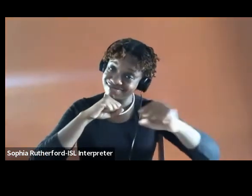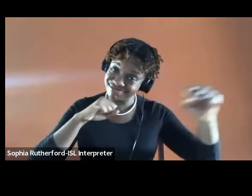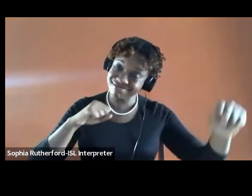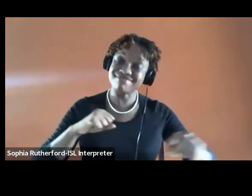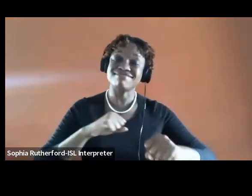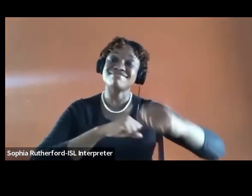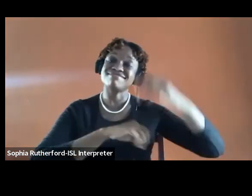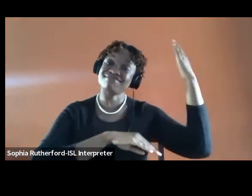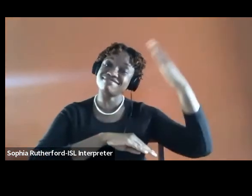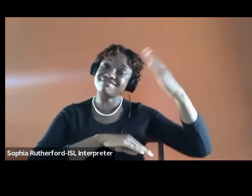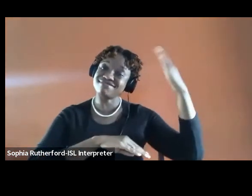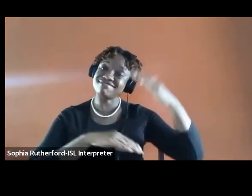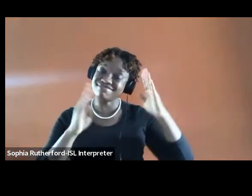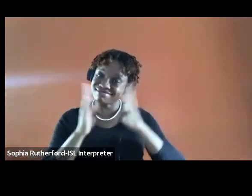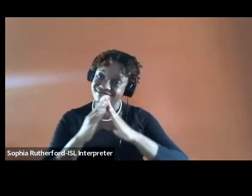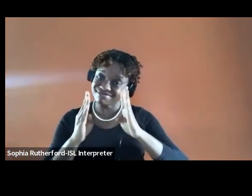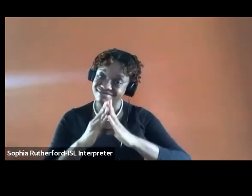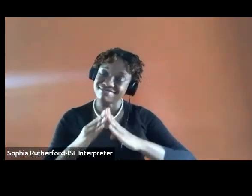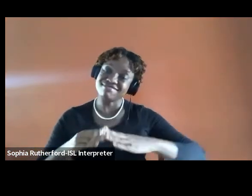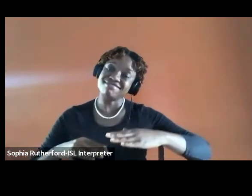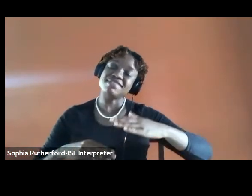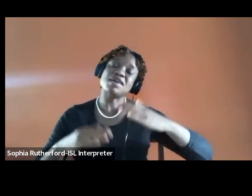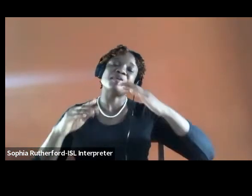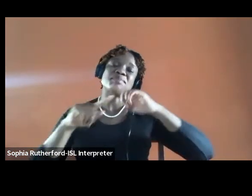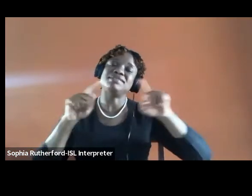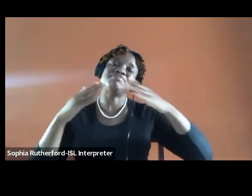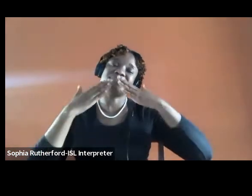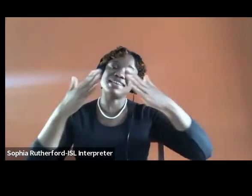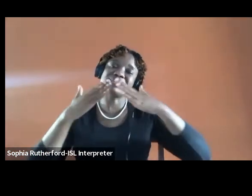was definitely worth it. So thank you, everybody.